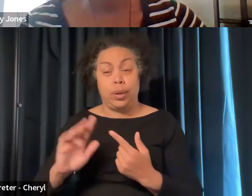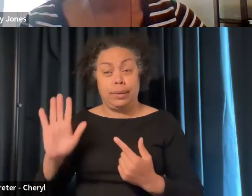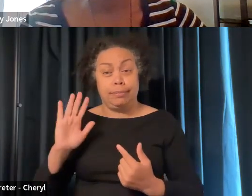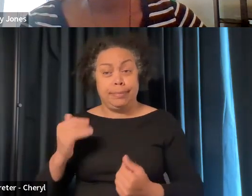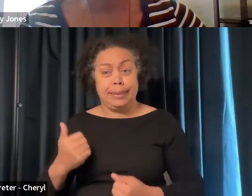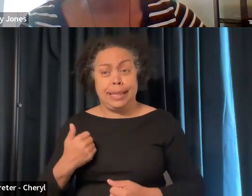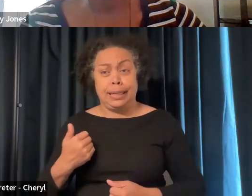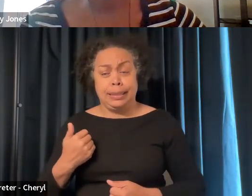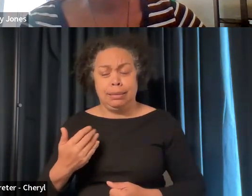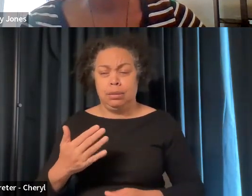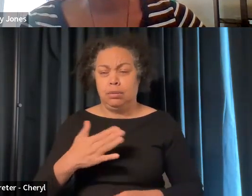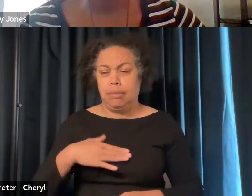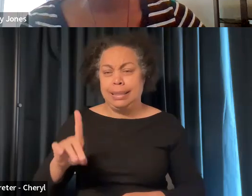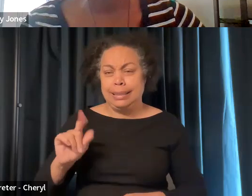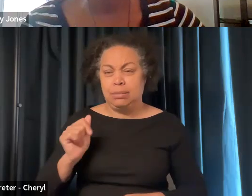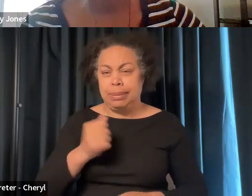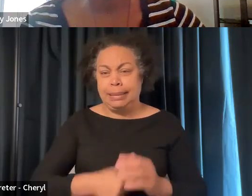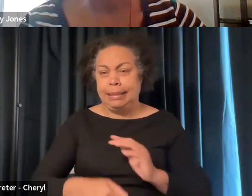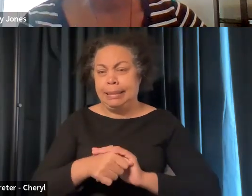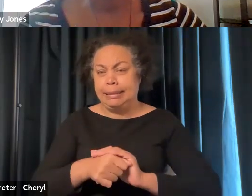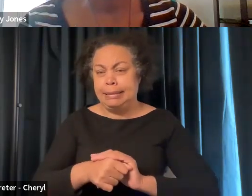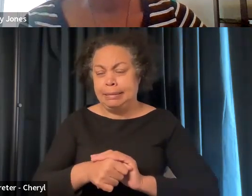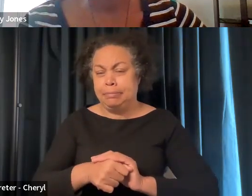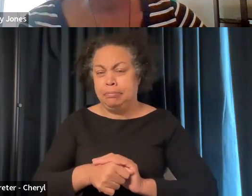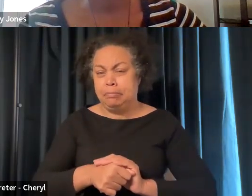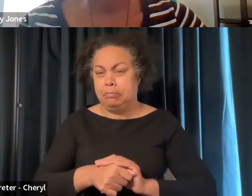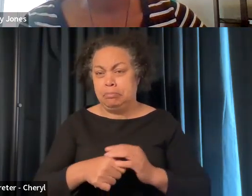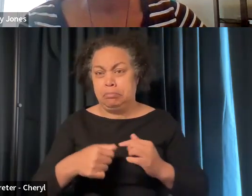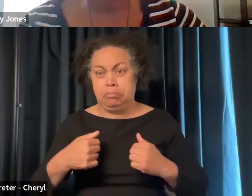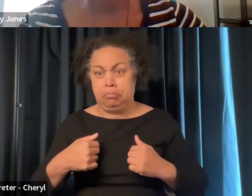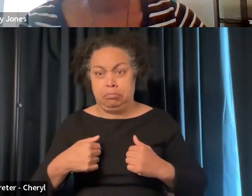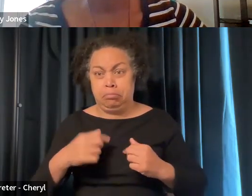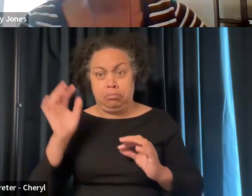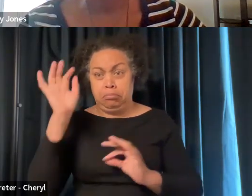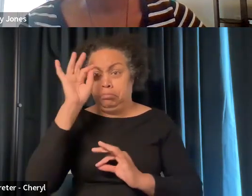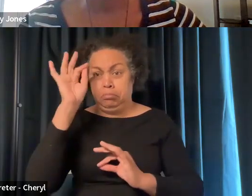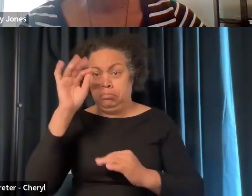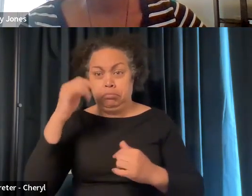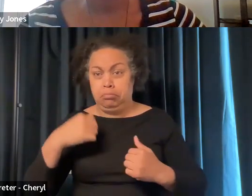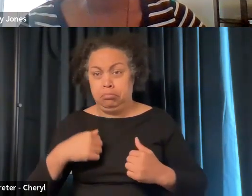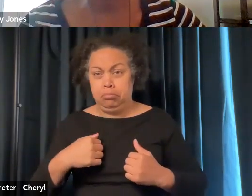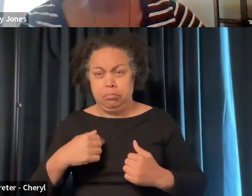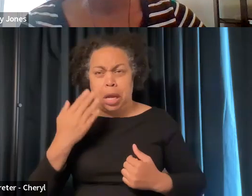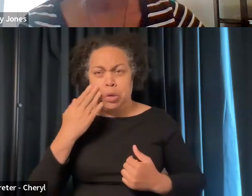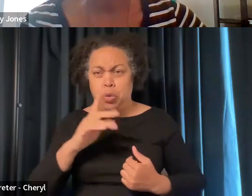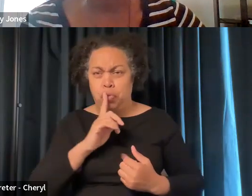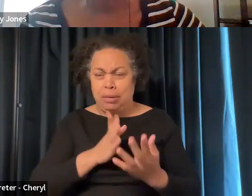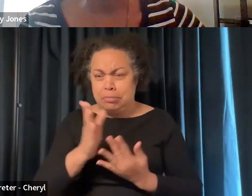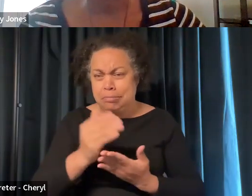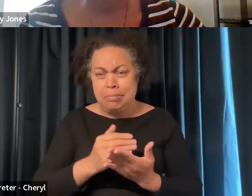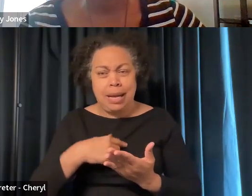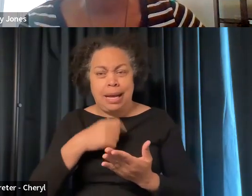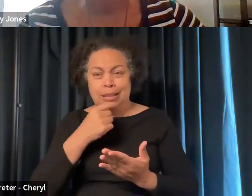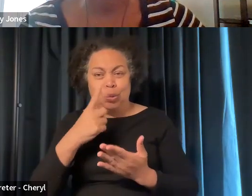my disability was hidden from me. So I didn't really know, always know why I